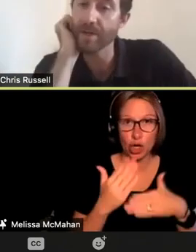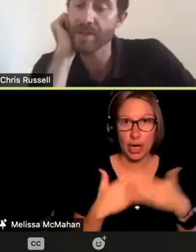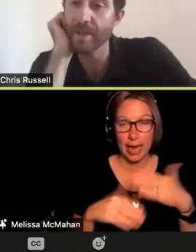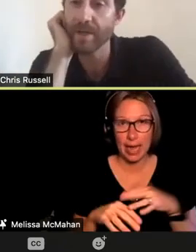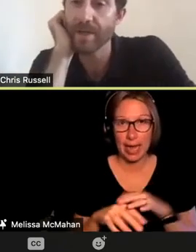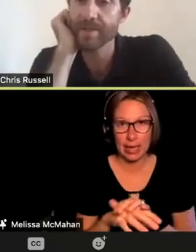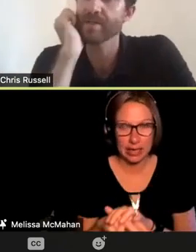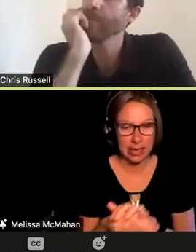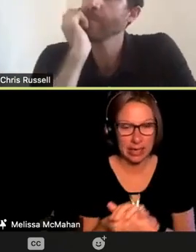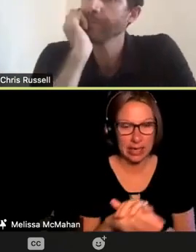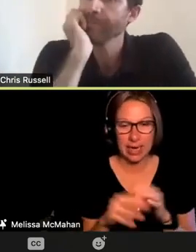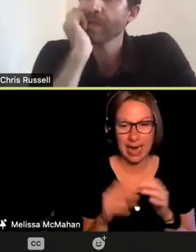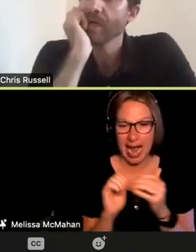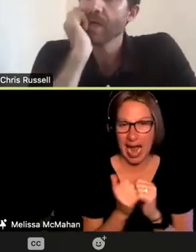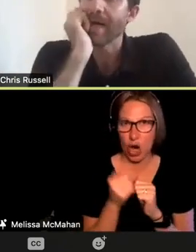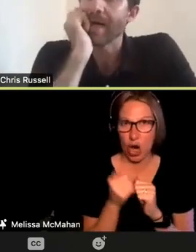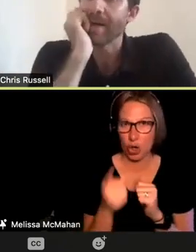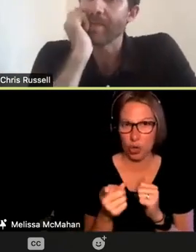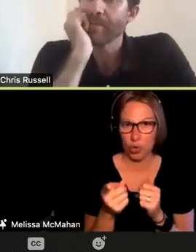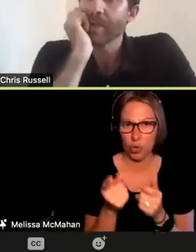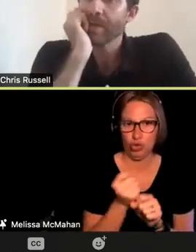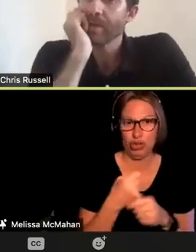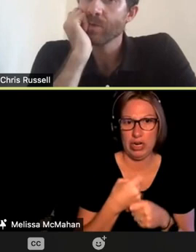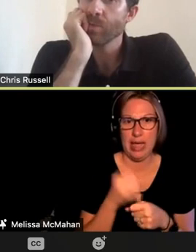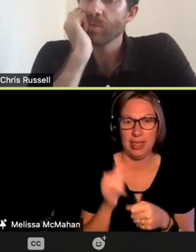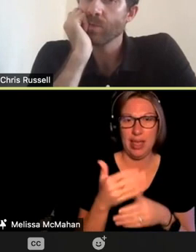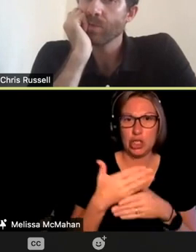of shared experiences?